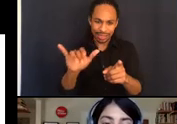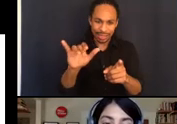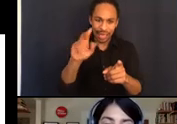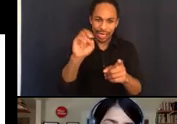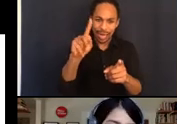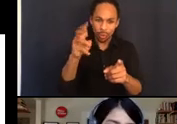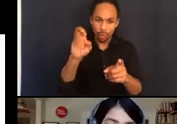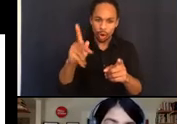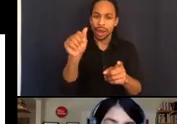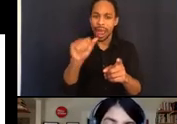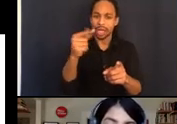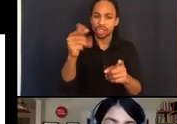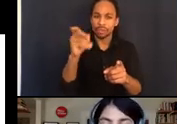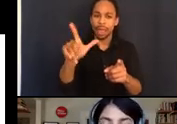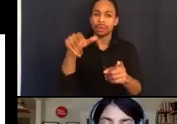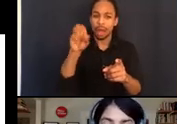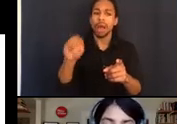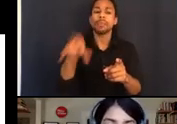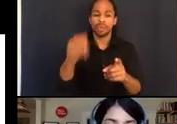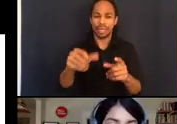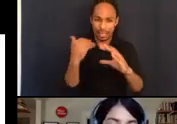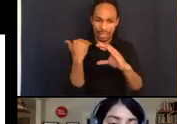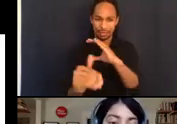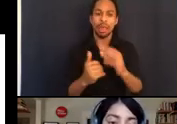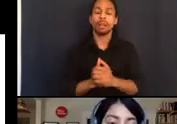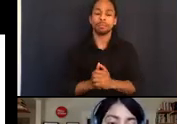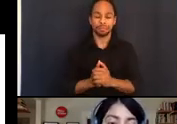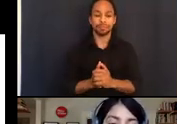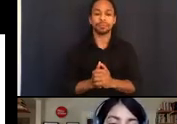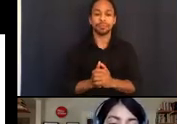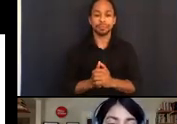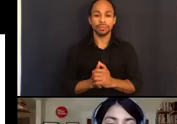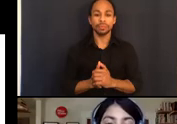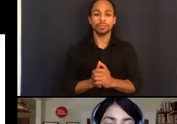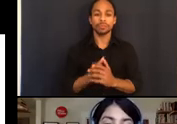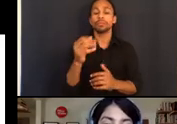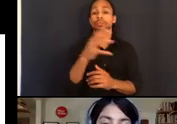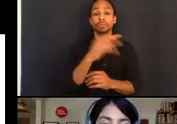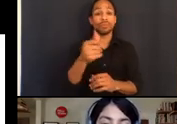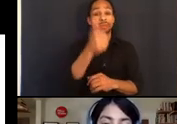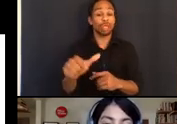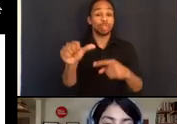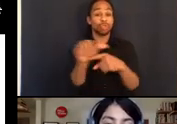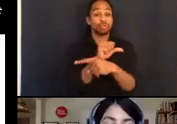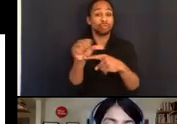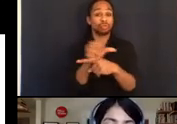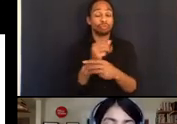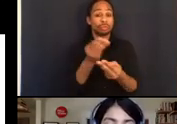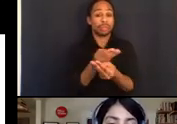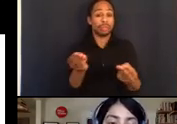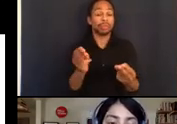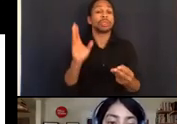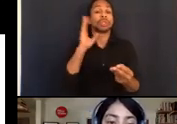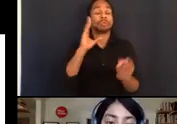listserv, and that'll be their main mode of communication. And any training materials you send us will go under